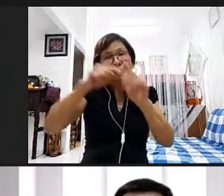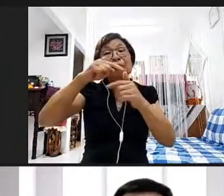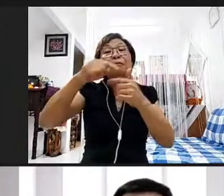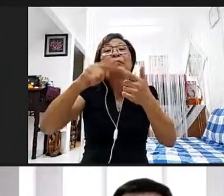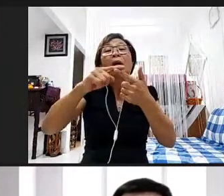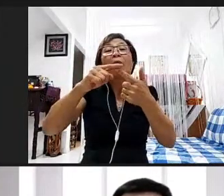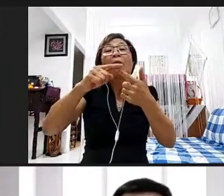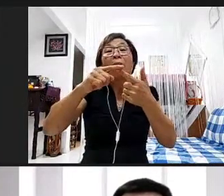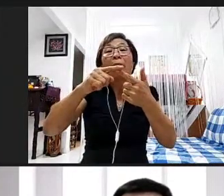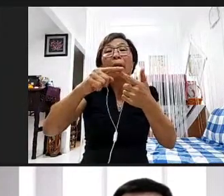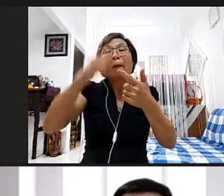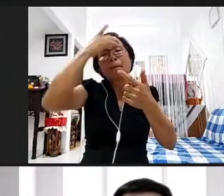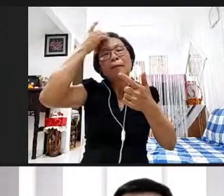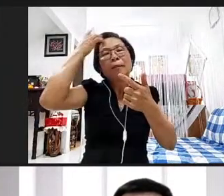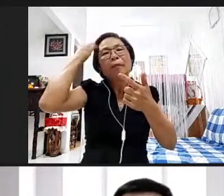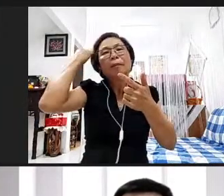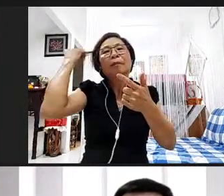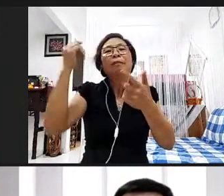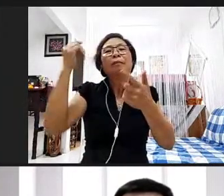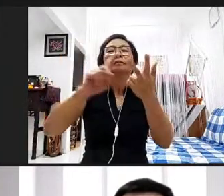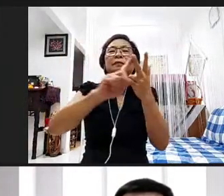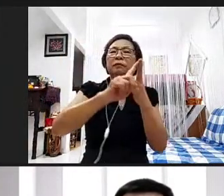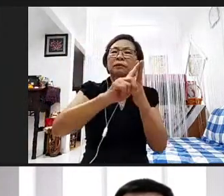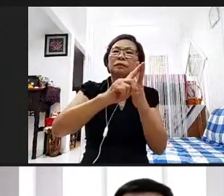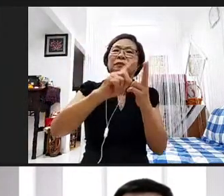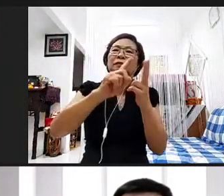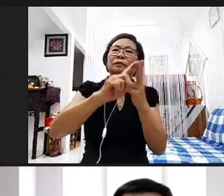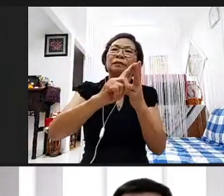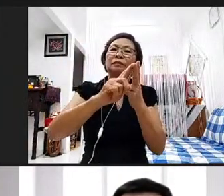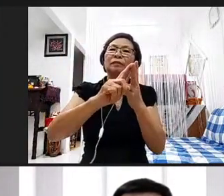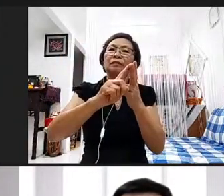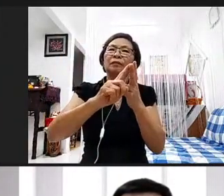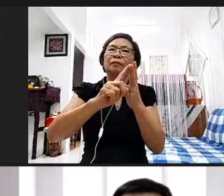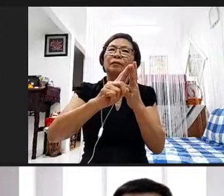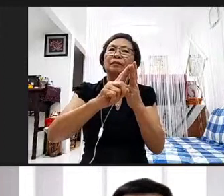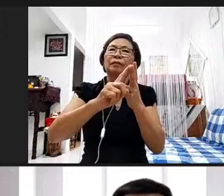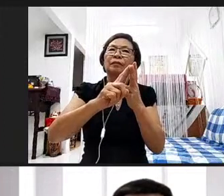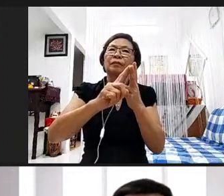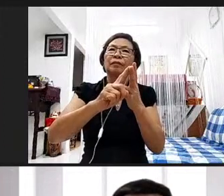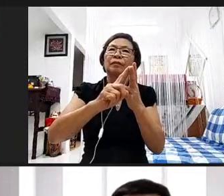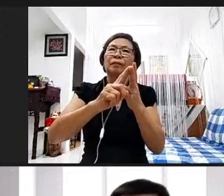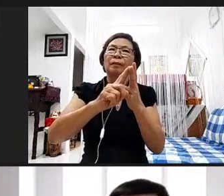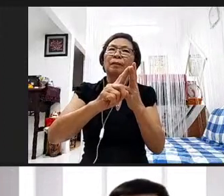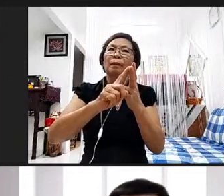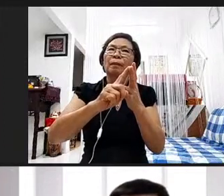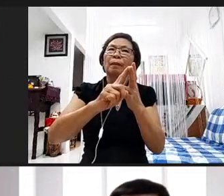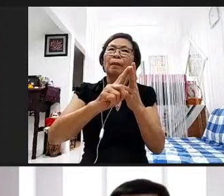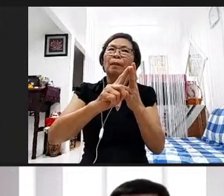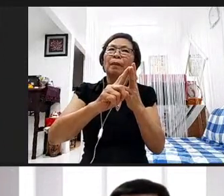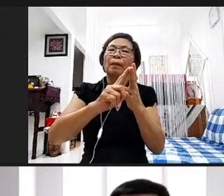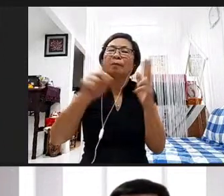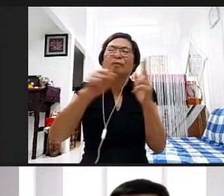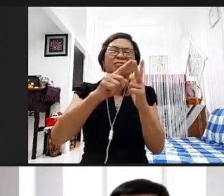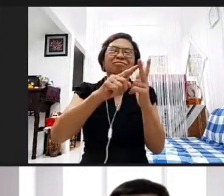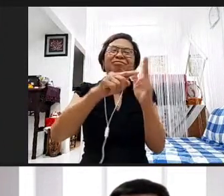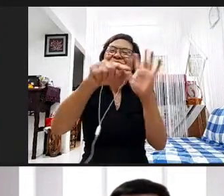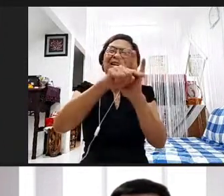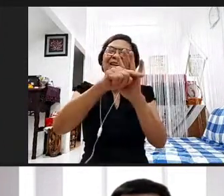is to not feed these negative thoughts with more attention and